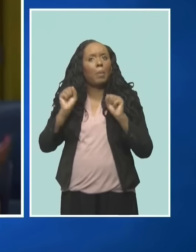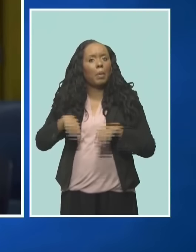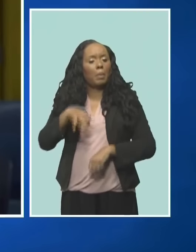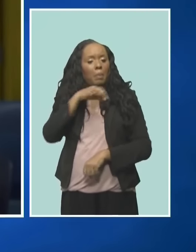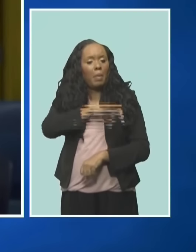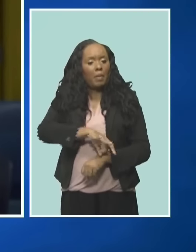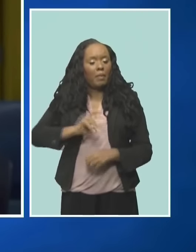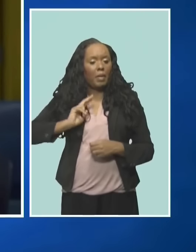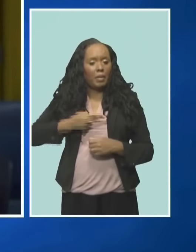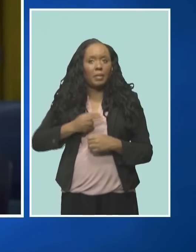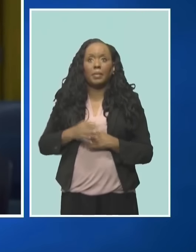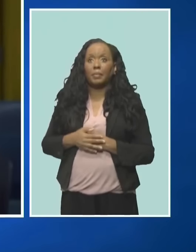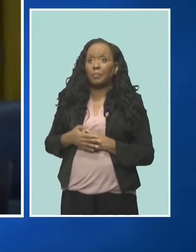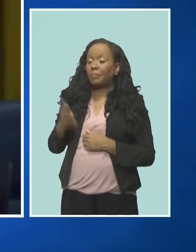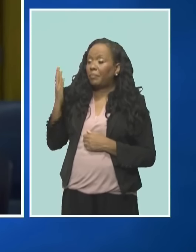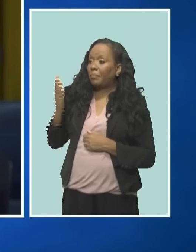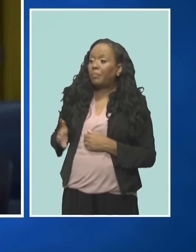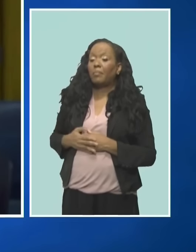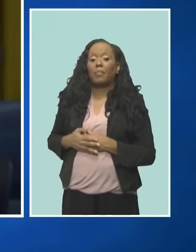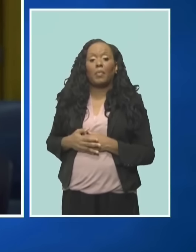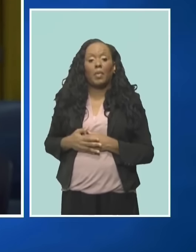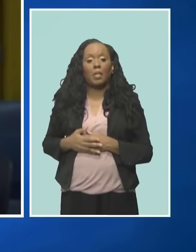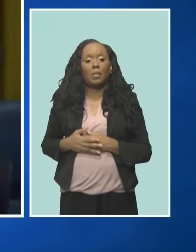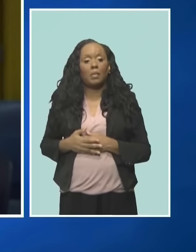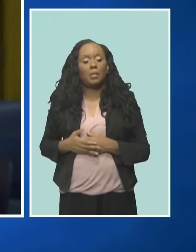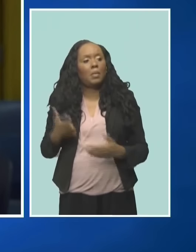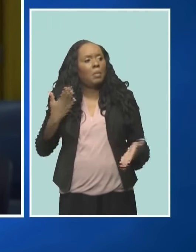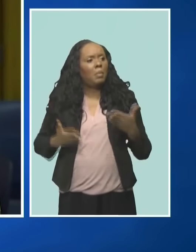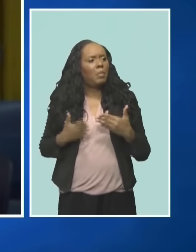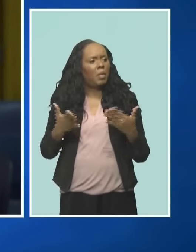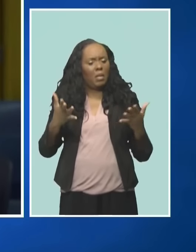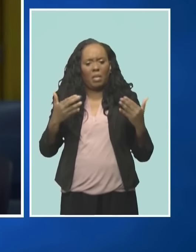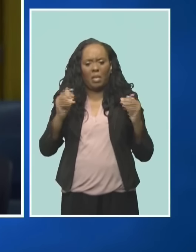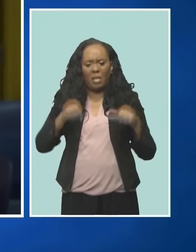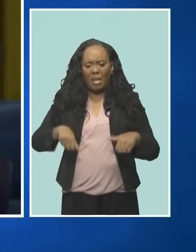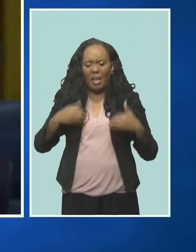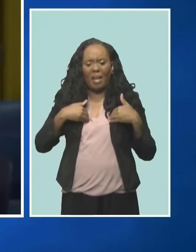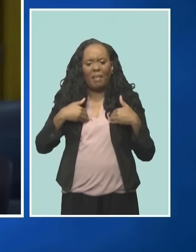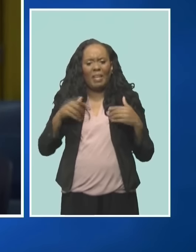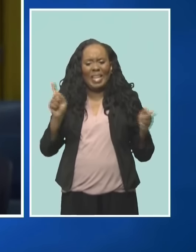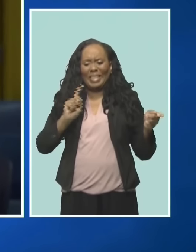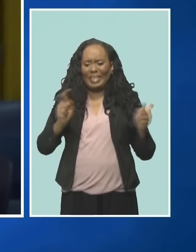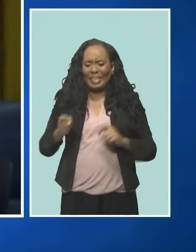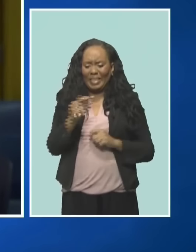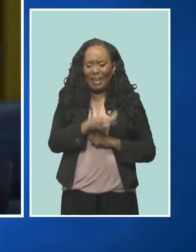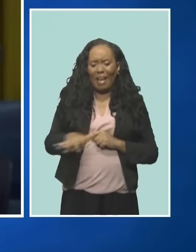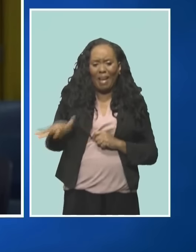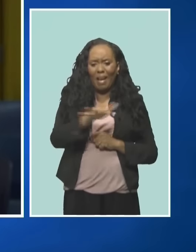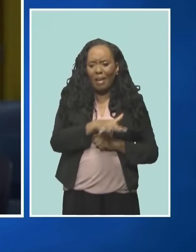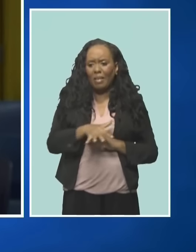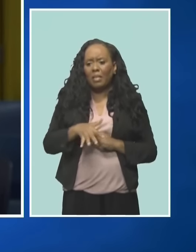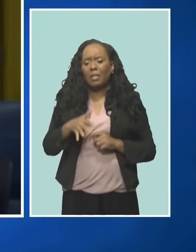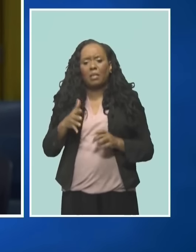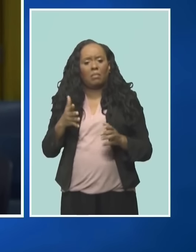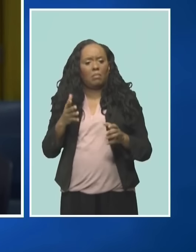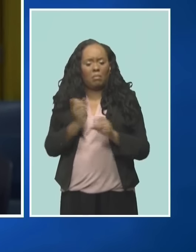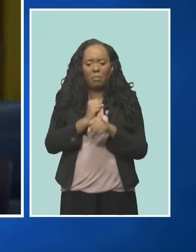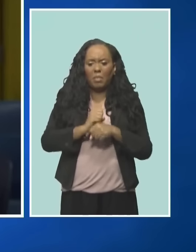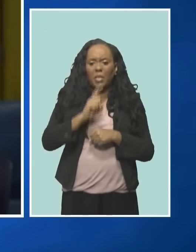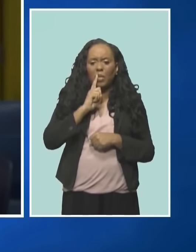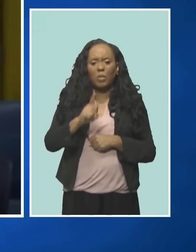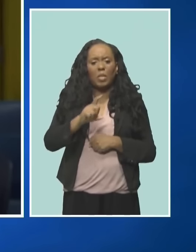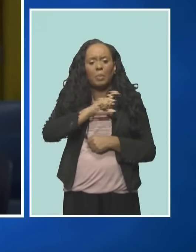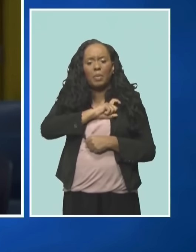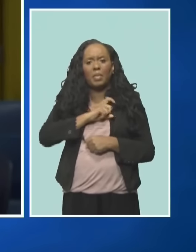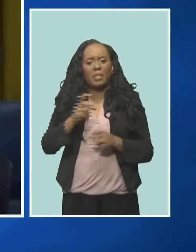Repurposing the police station, repurposing the hostel, making it a craft market, making the police station a visitor center,